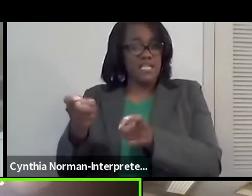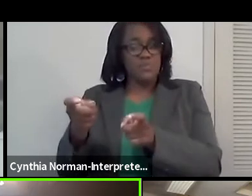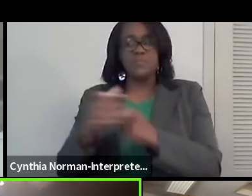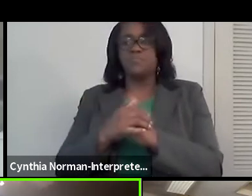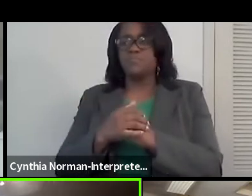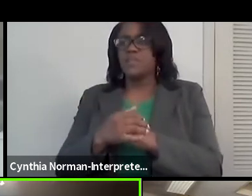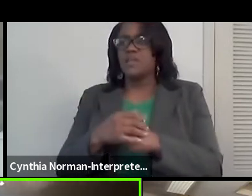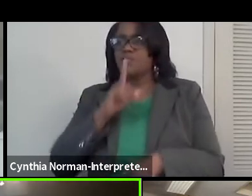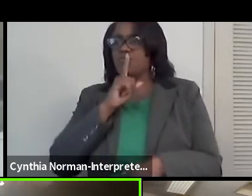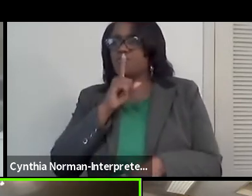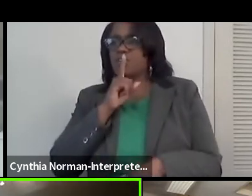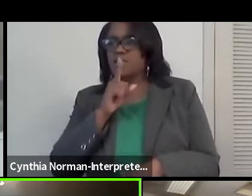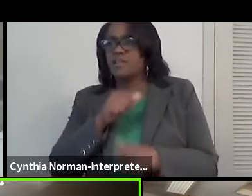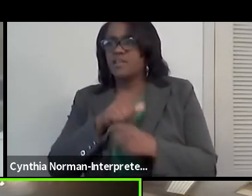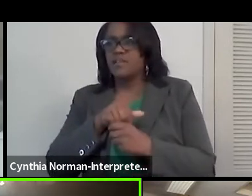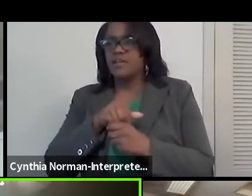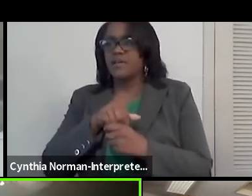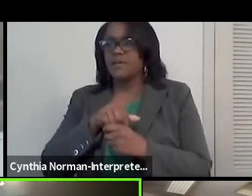stumbled upon